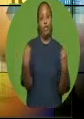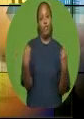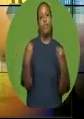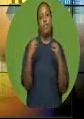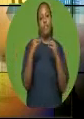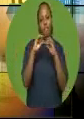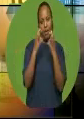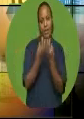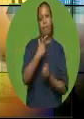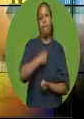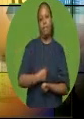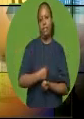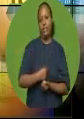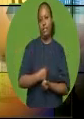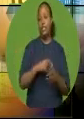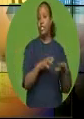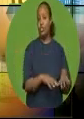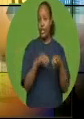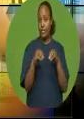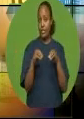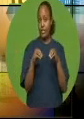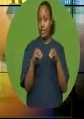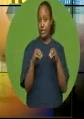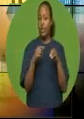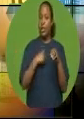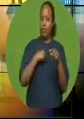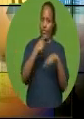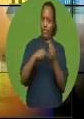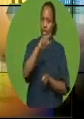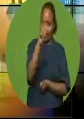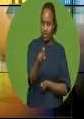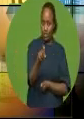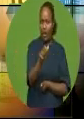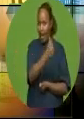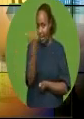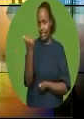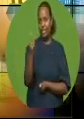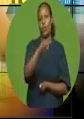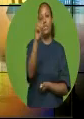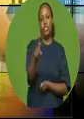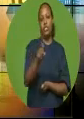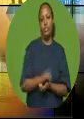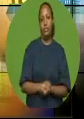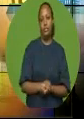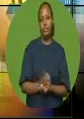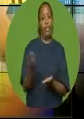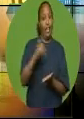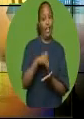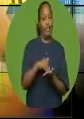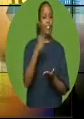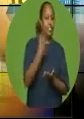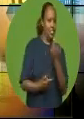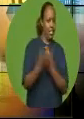family members. Students, I'm going to ask you another question.